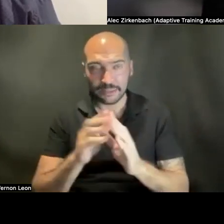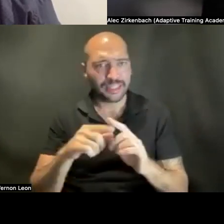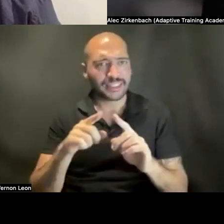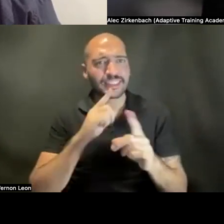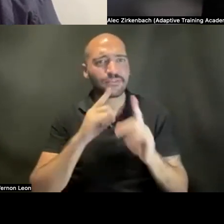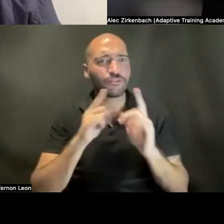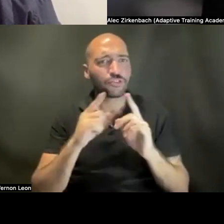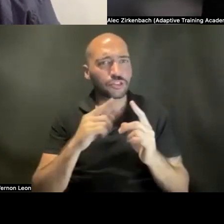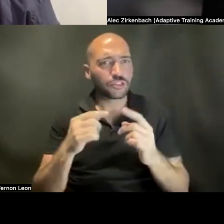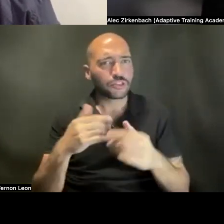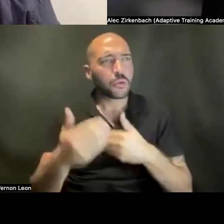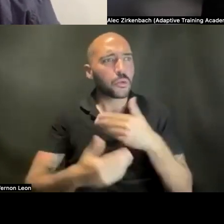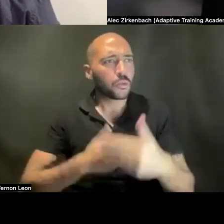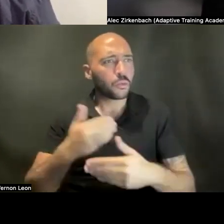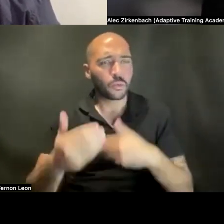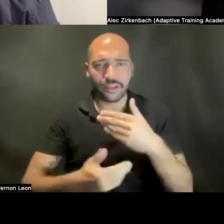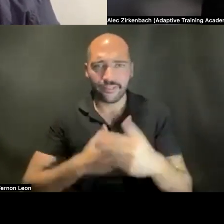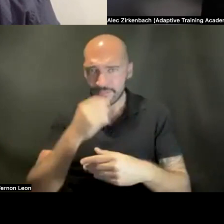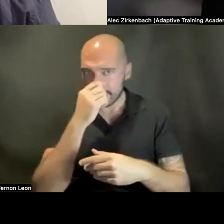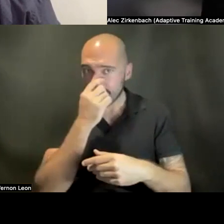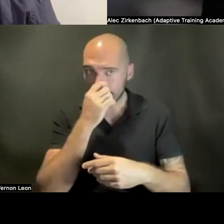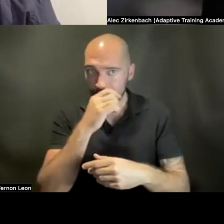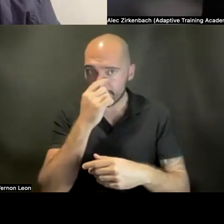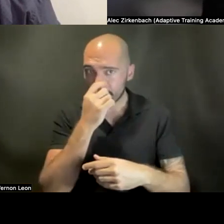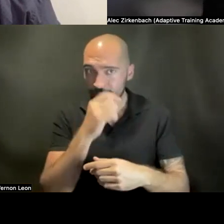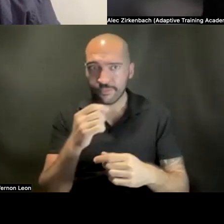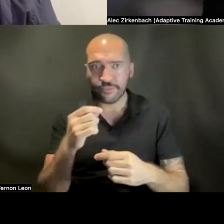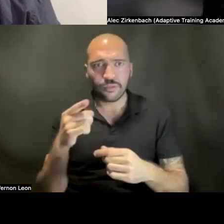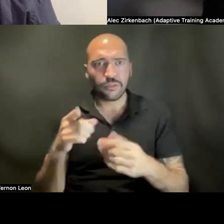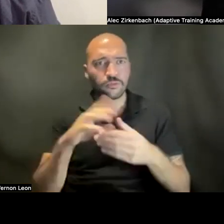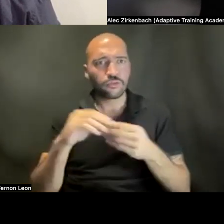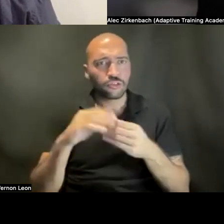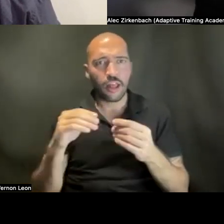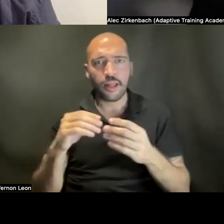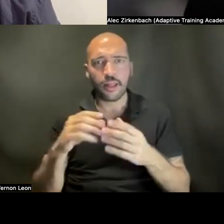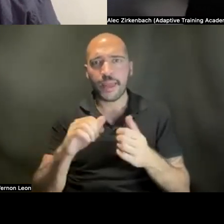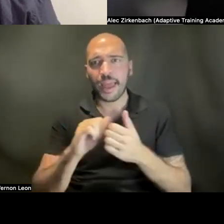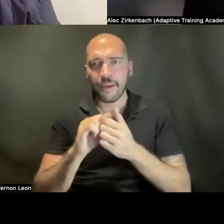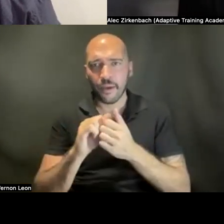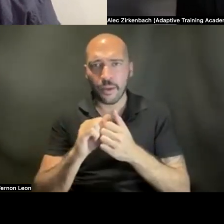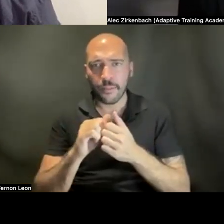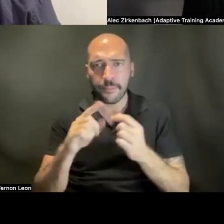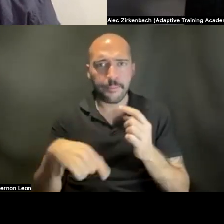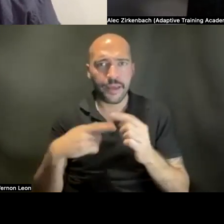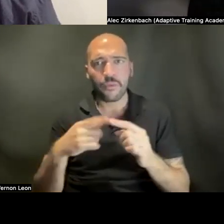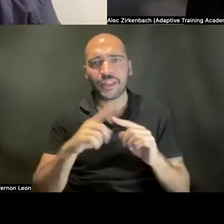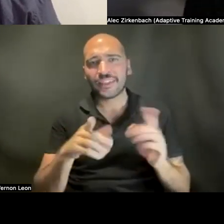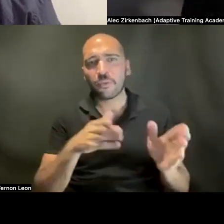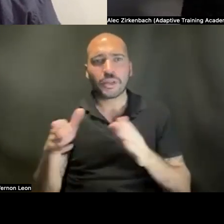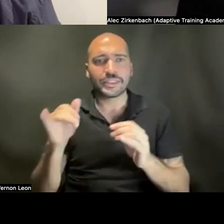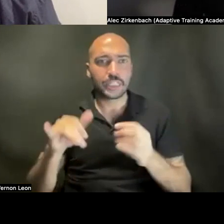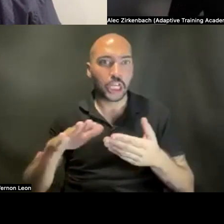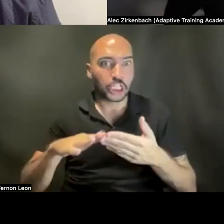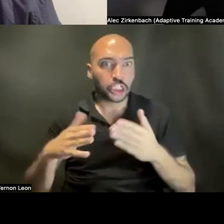is kind of weaving and evolving, you've talked a lot about kind of like the ways that